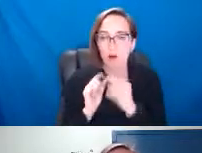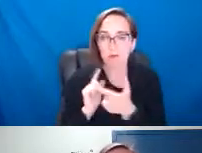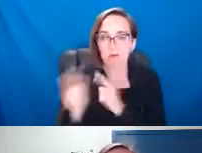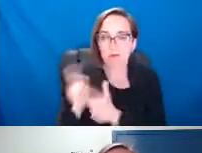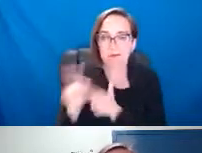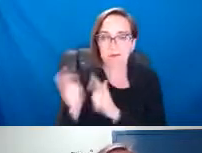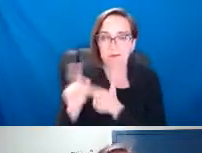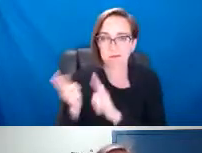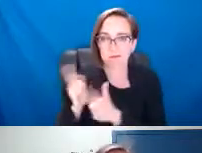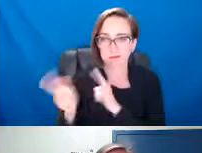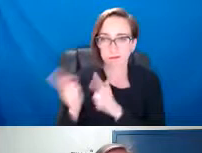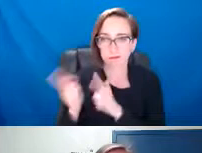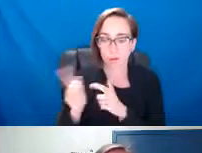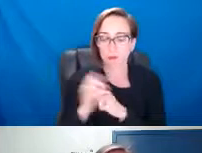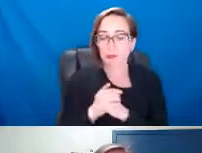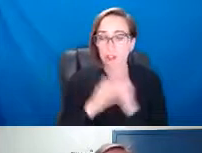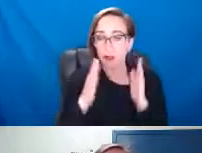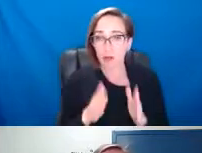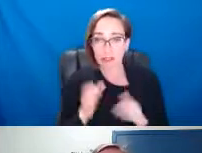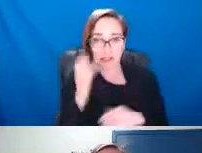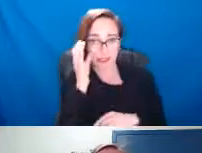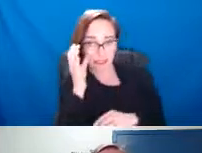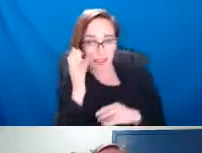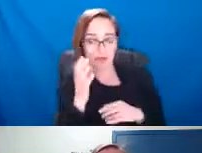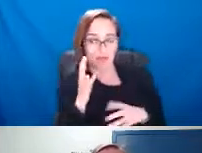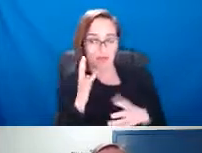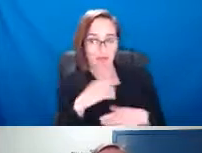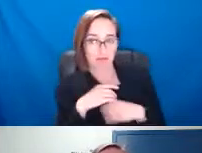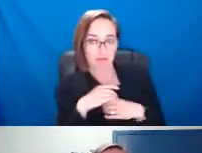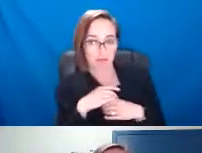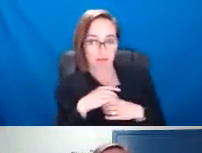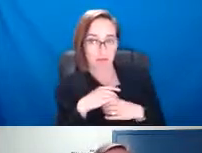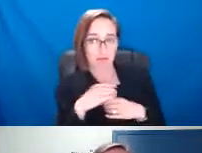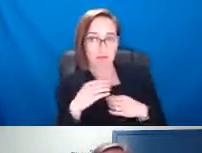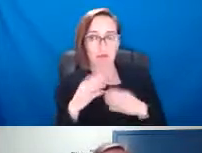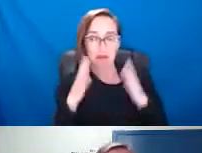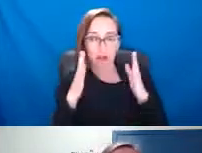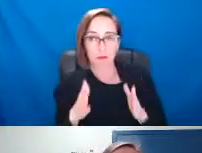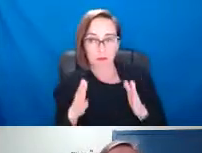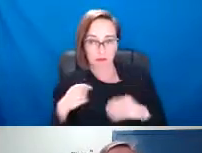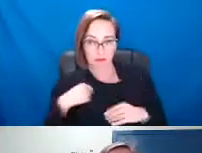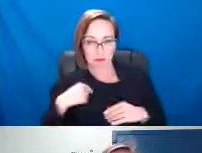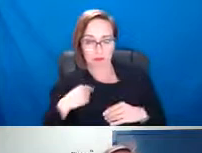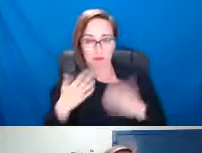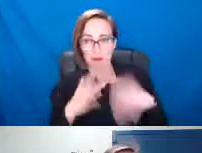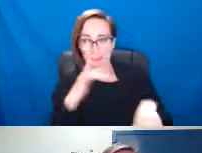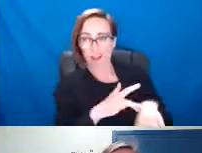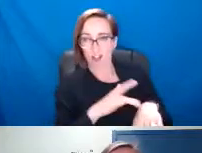that the receiver has his or her hand on the thigh or forearm of